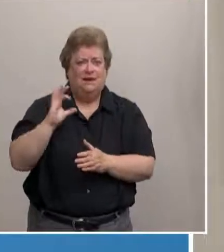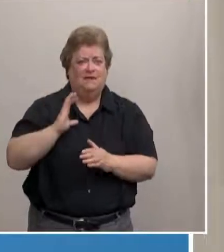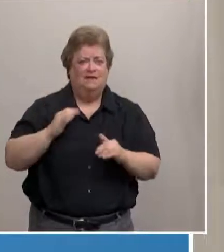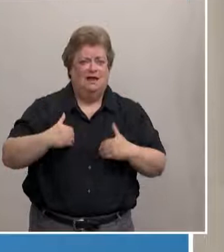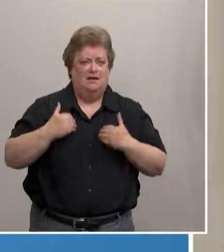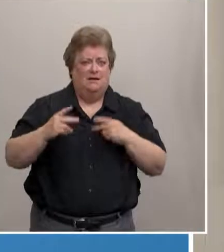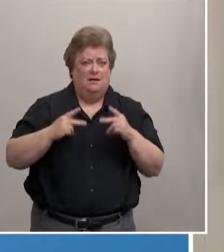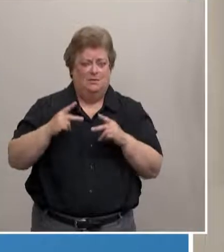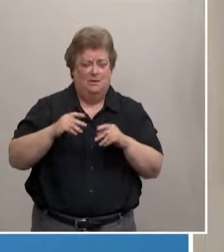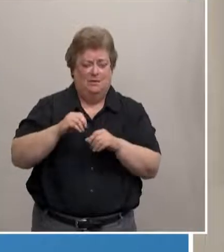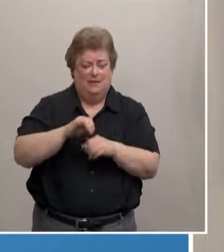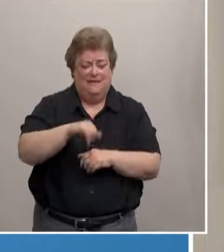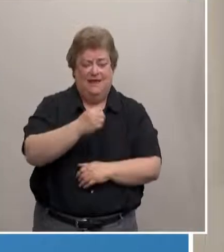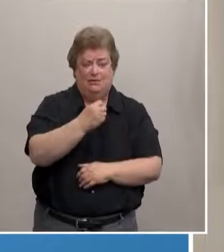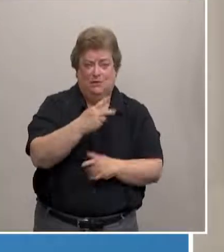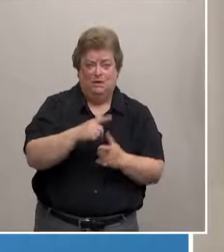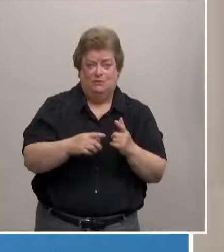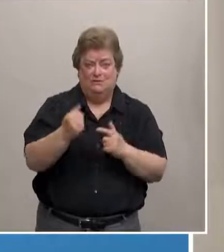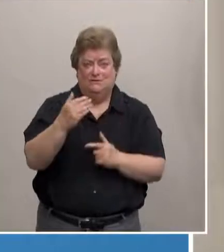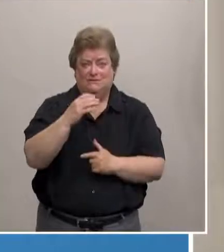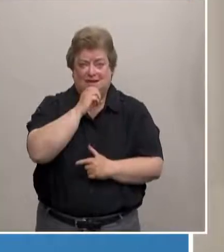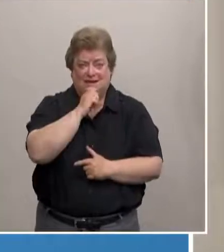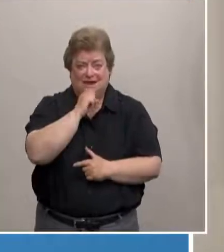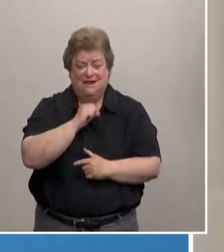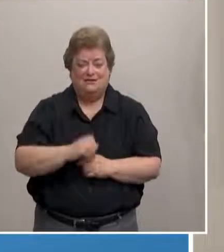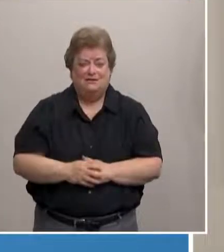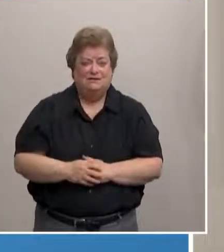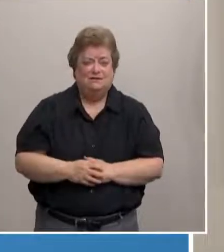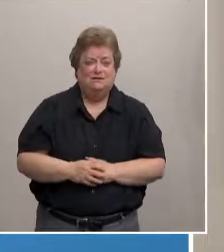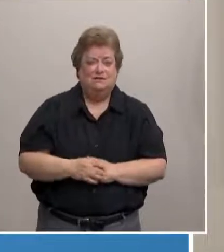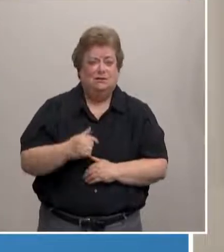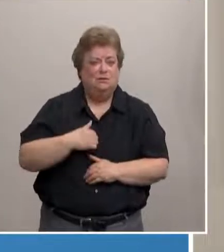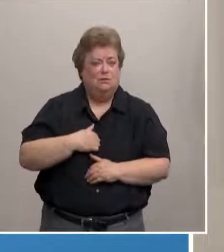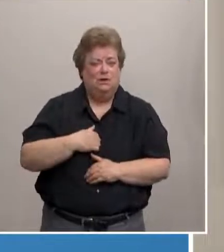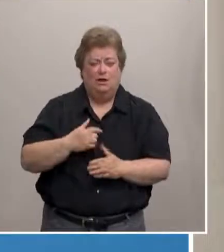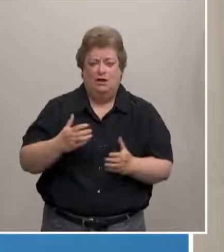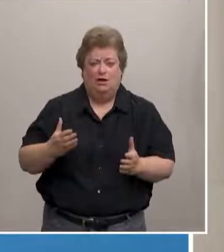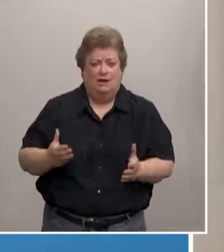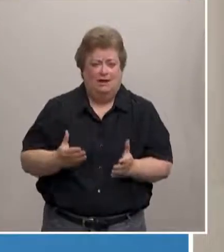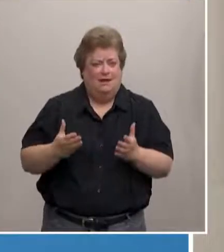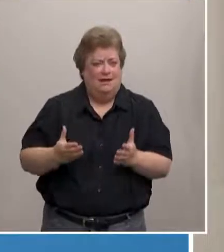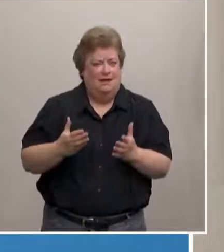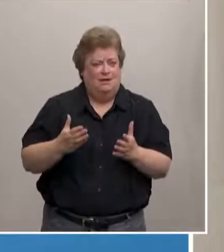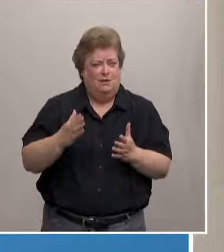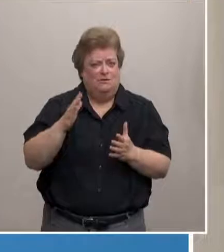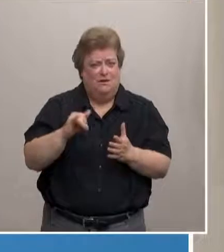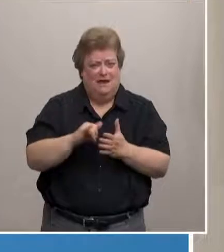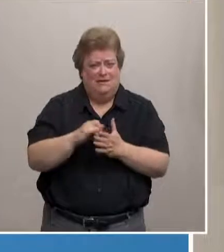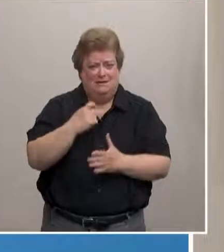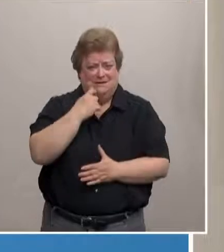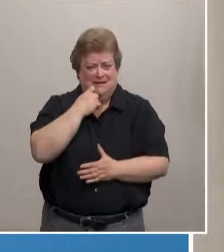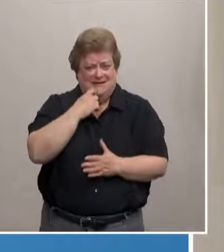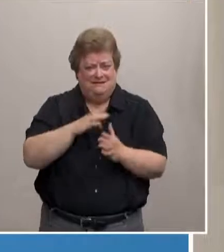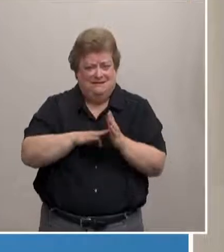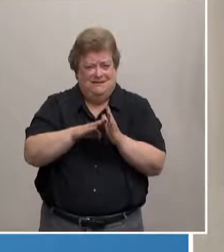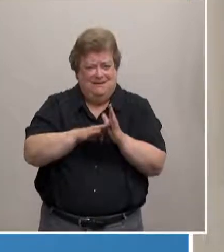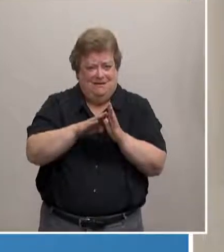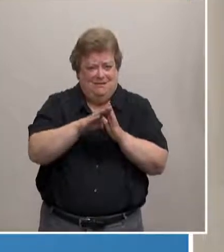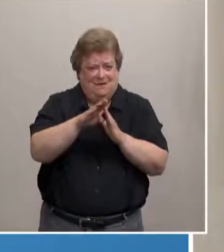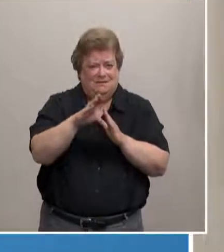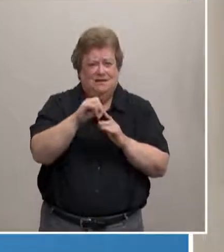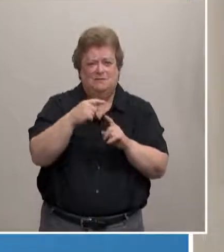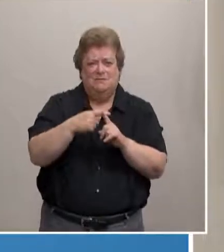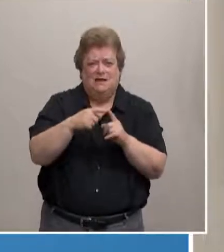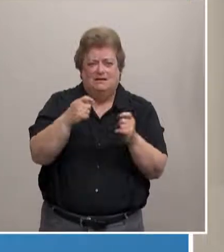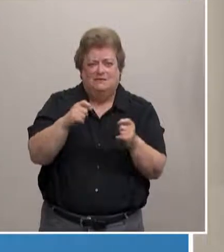young people in this 12 to 15-year-old age group. We are so encouraged by these latest developments and the positive changes that we are